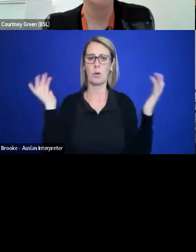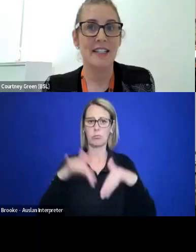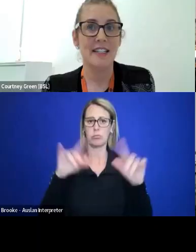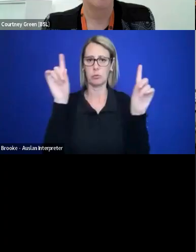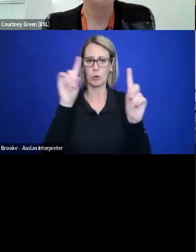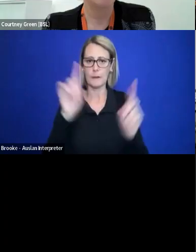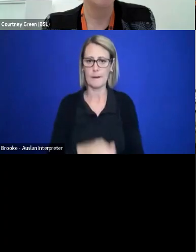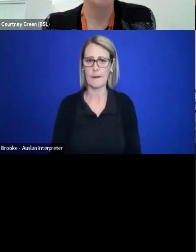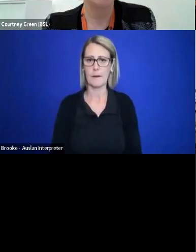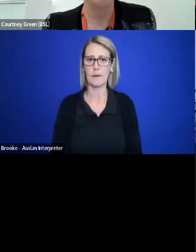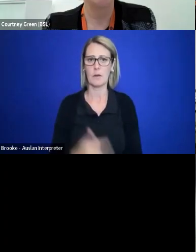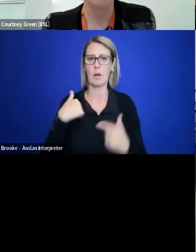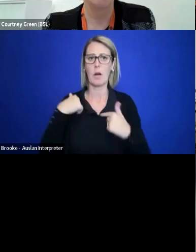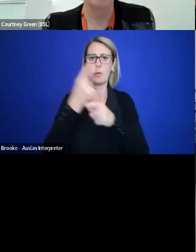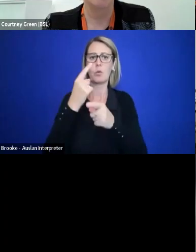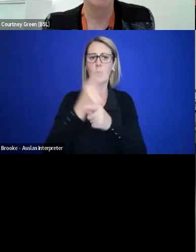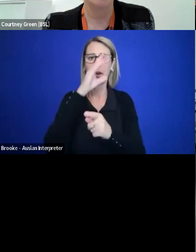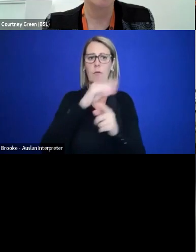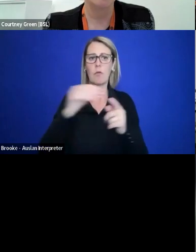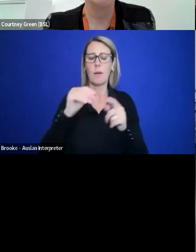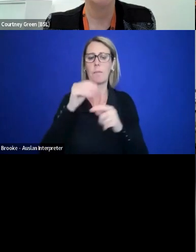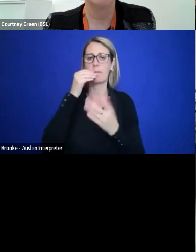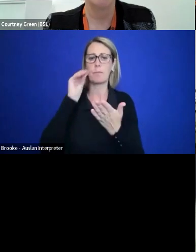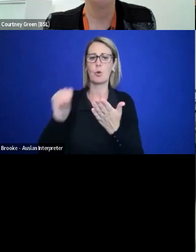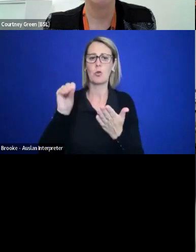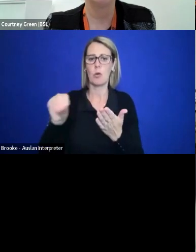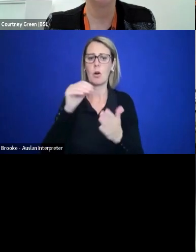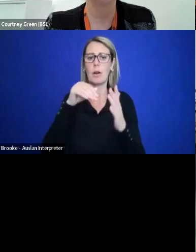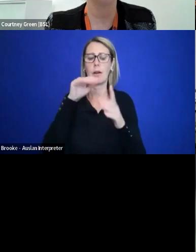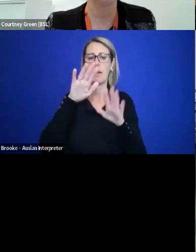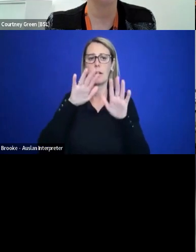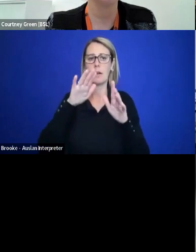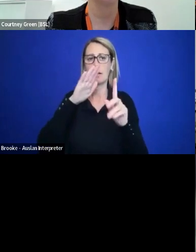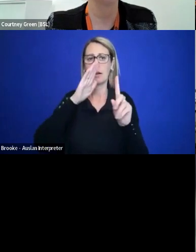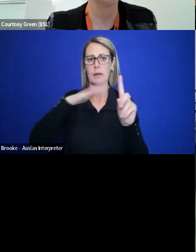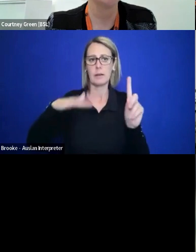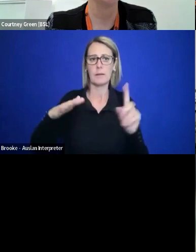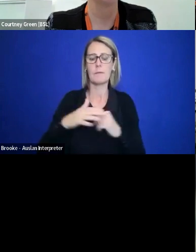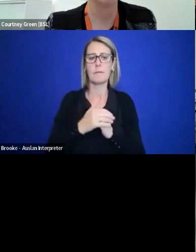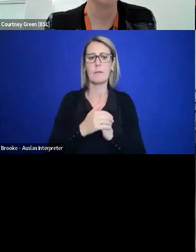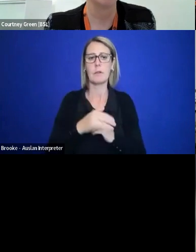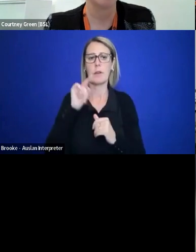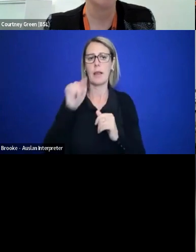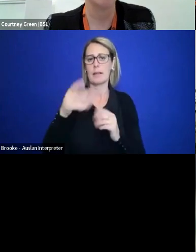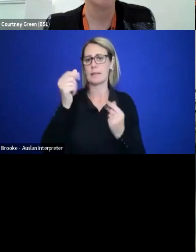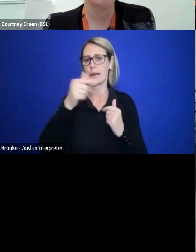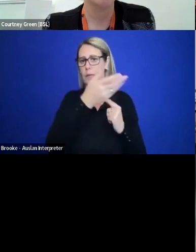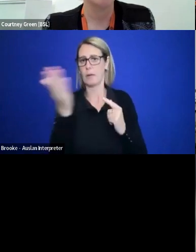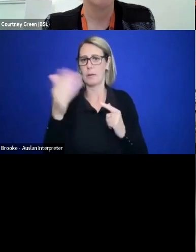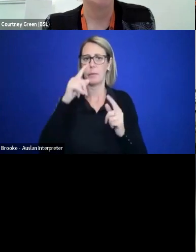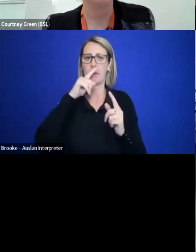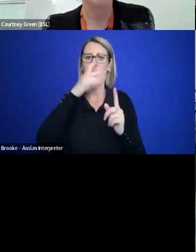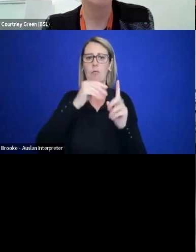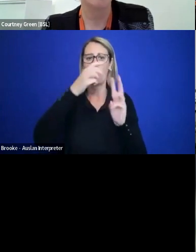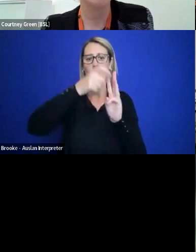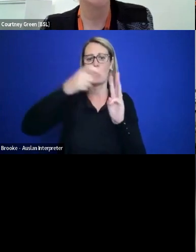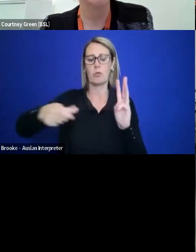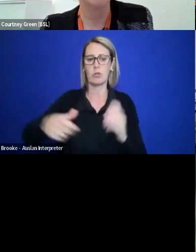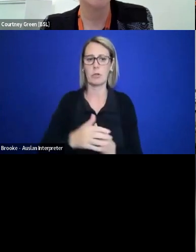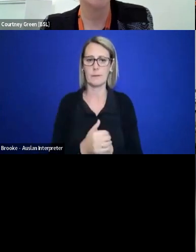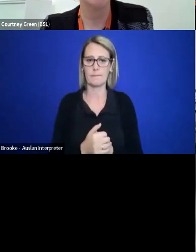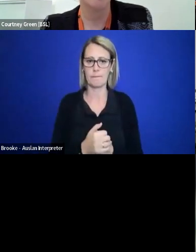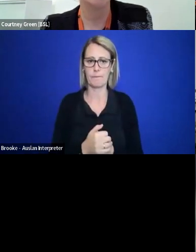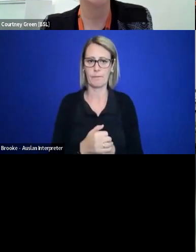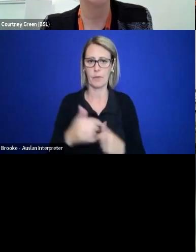today. I'm speaking to you from Bunurong country, and panellists have joined us from Wurundjeri country. I recognise